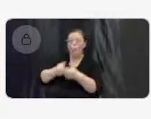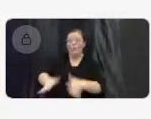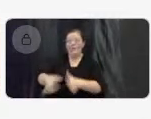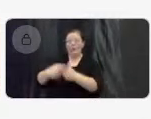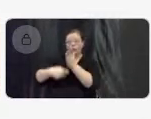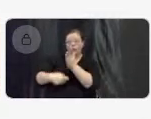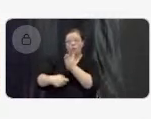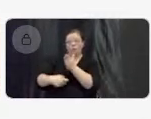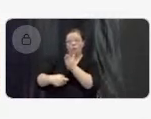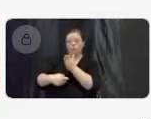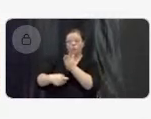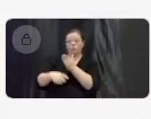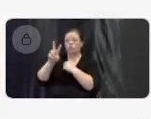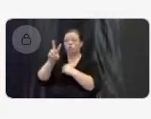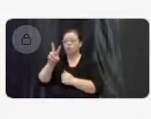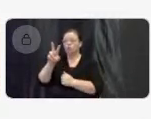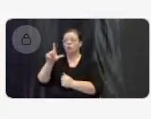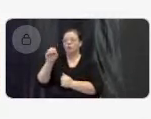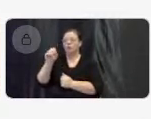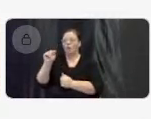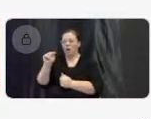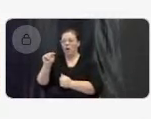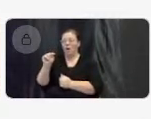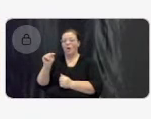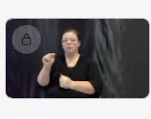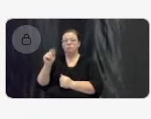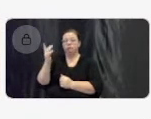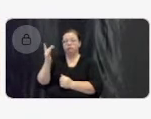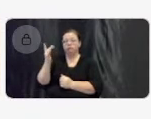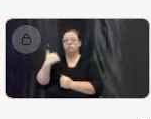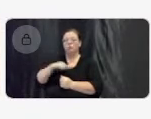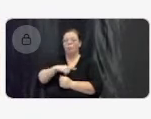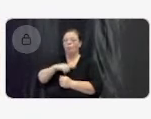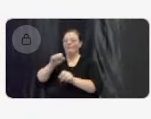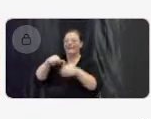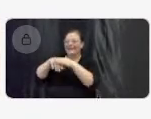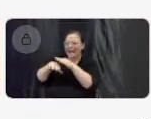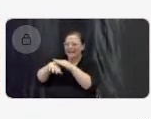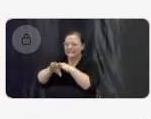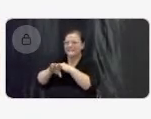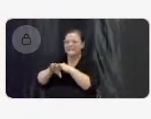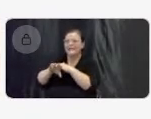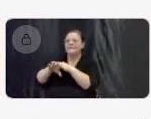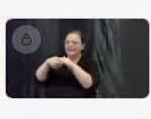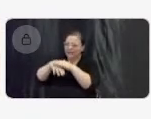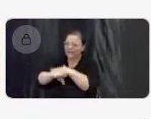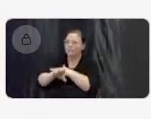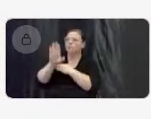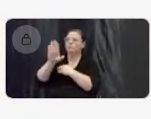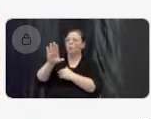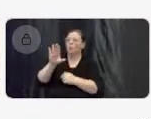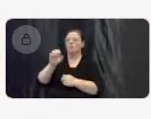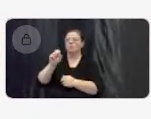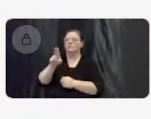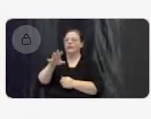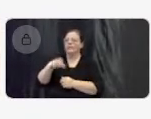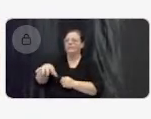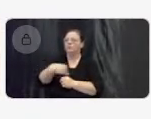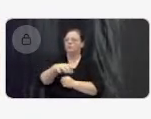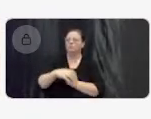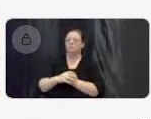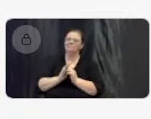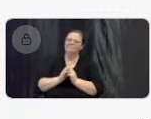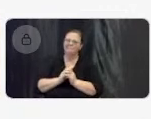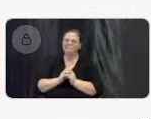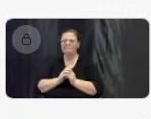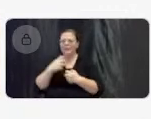charge, 2 lots so that we can access into your subdivision? Well, the